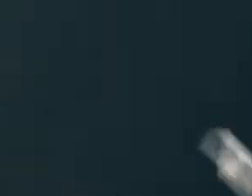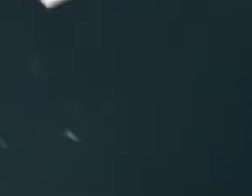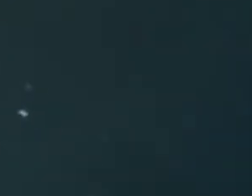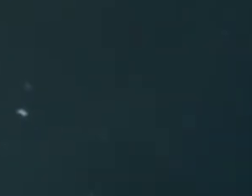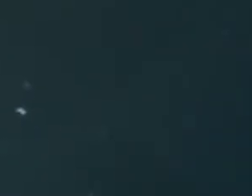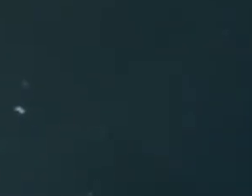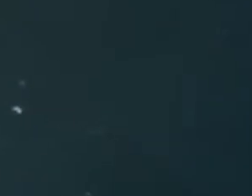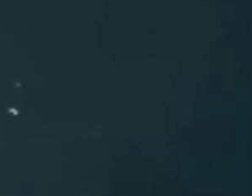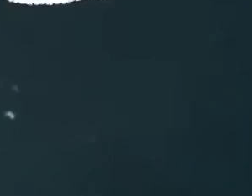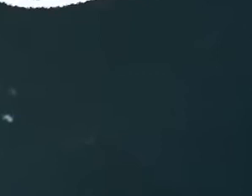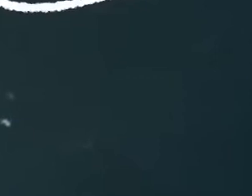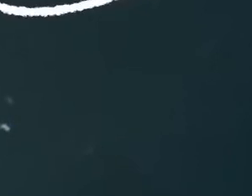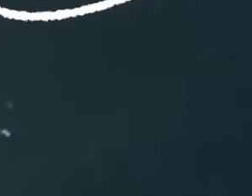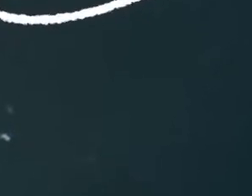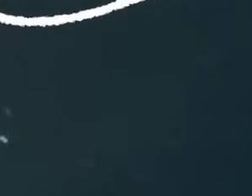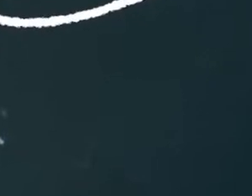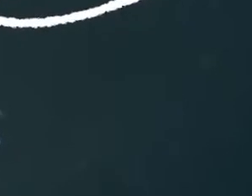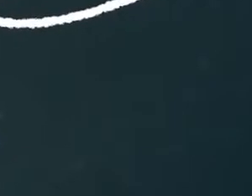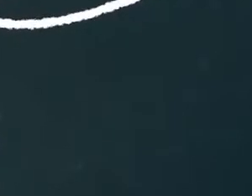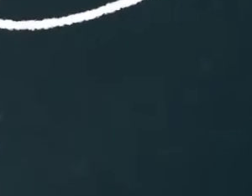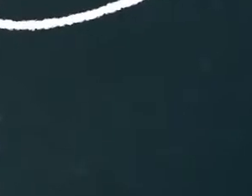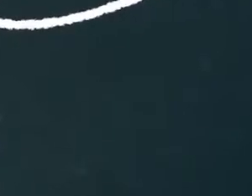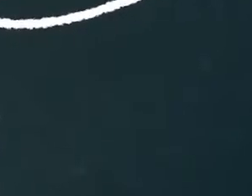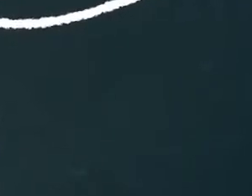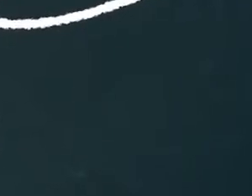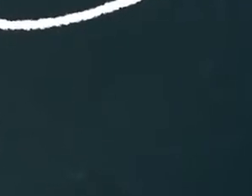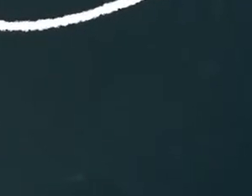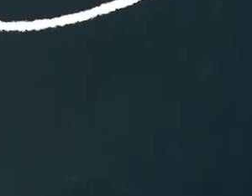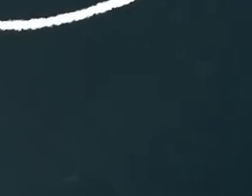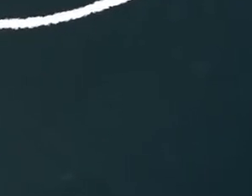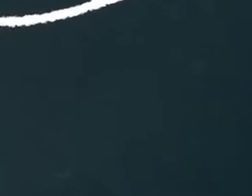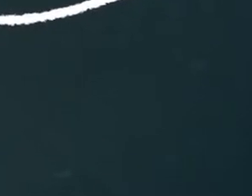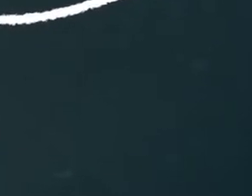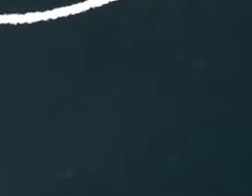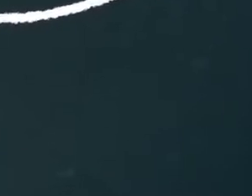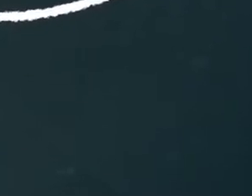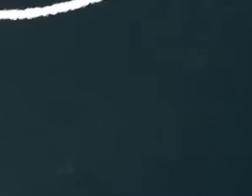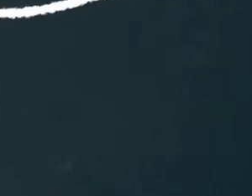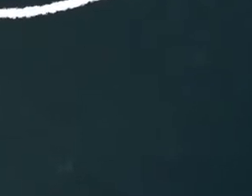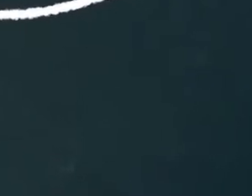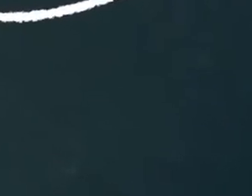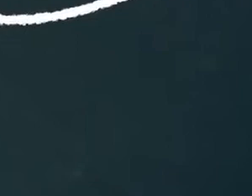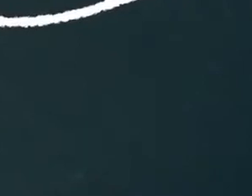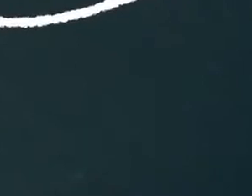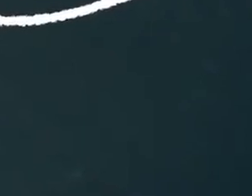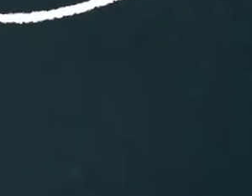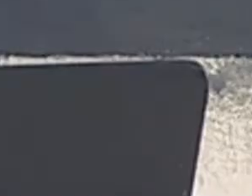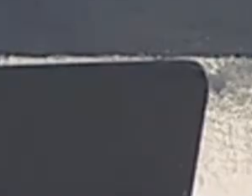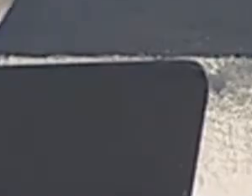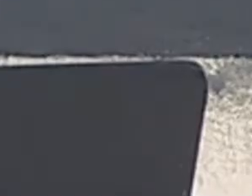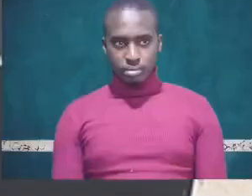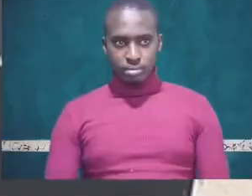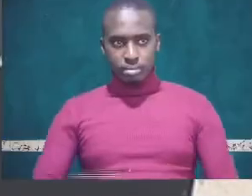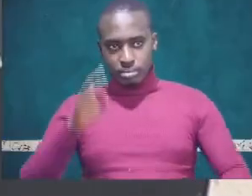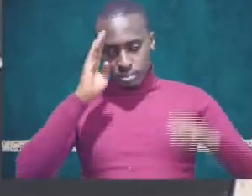Welcome to Study Time, a televised home learning program produced by Rwanda Education Board.